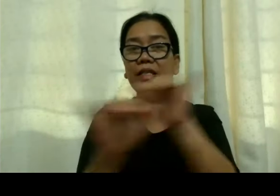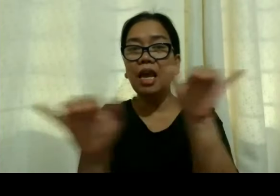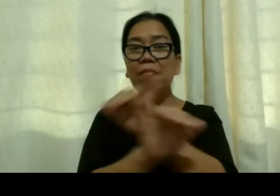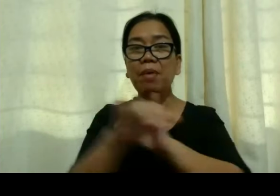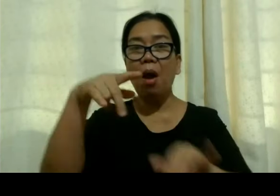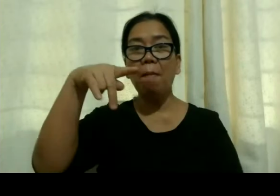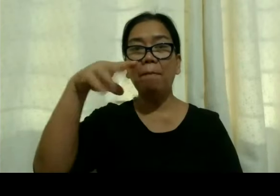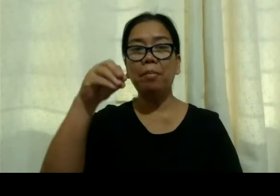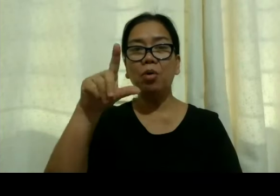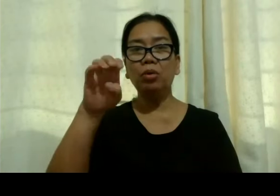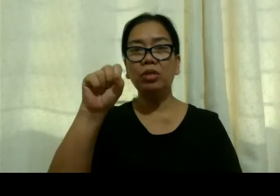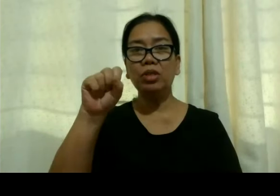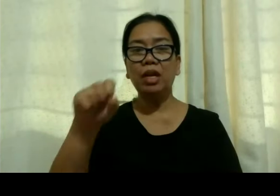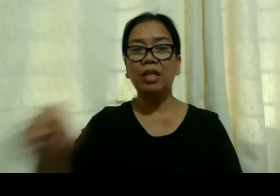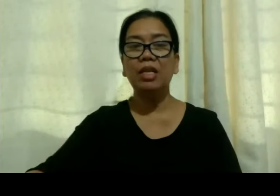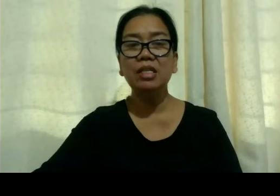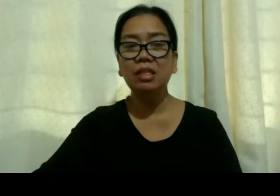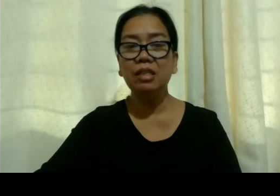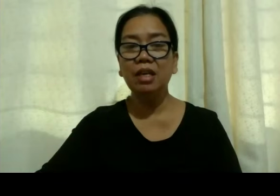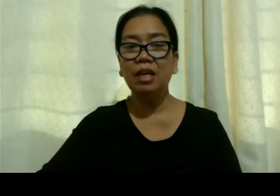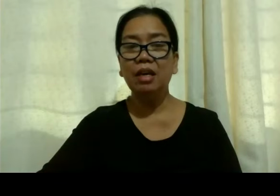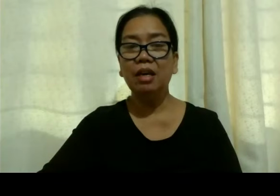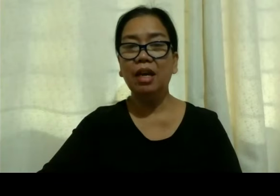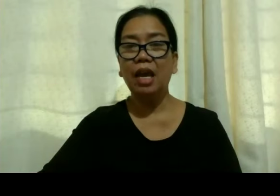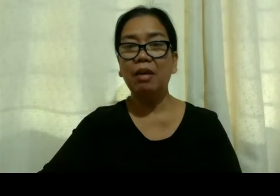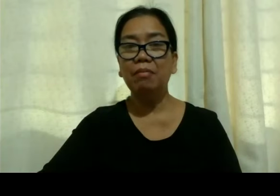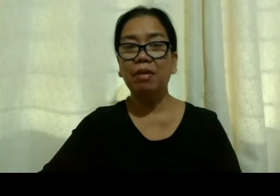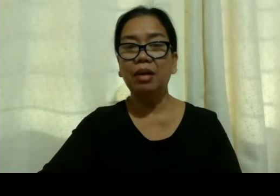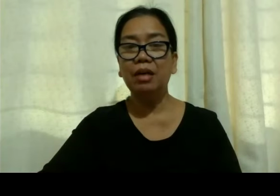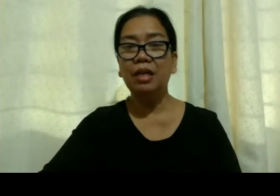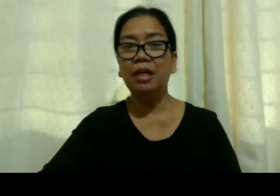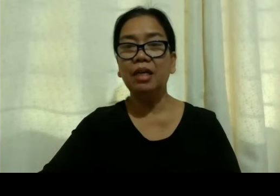the same poles in this